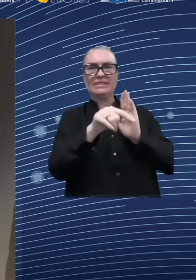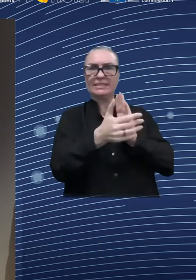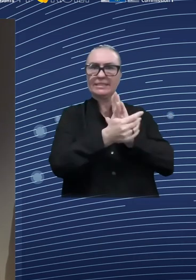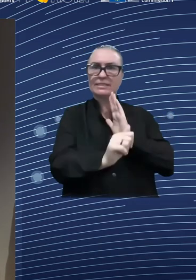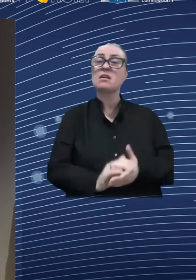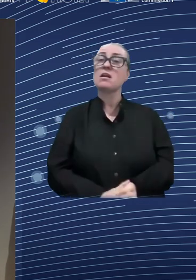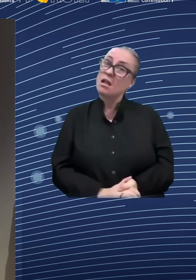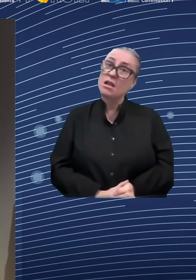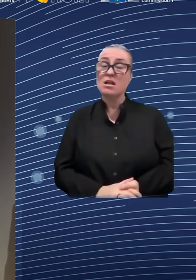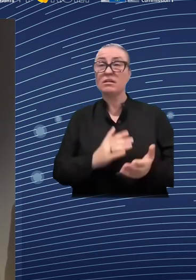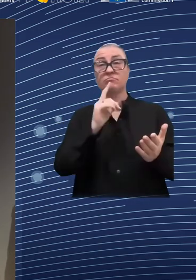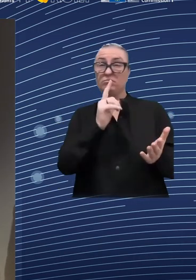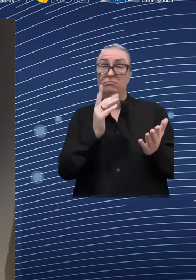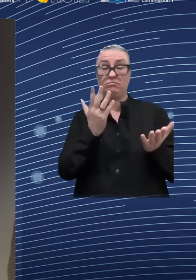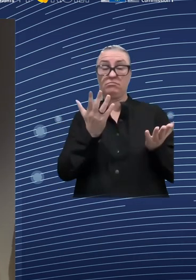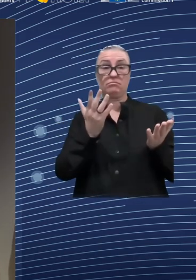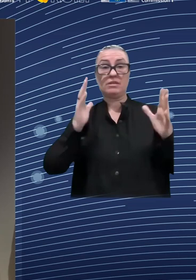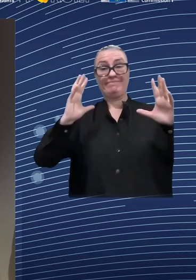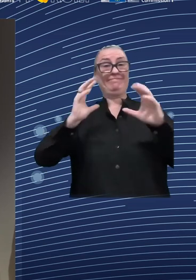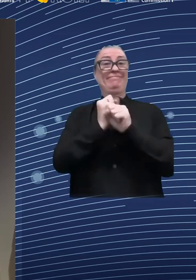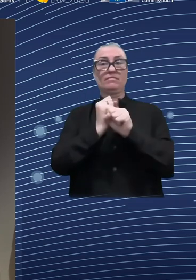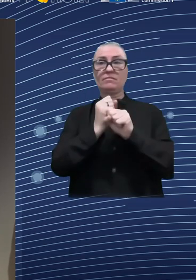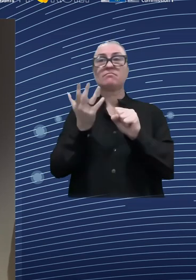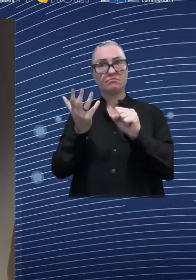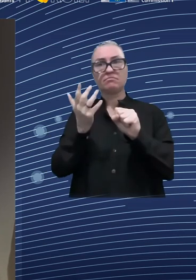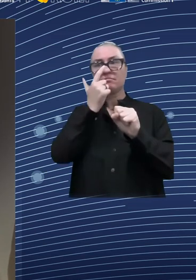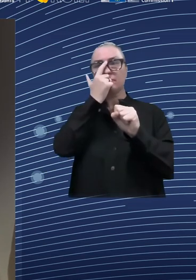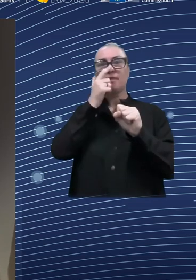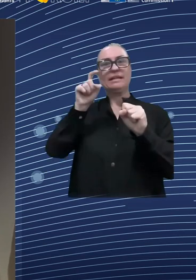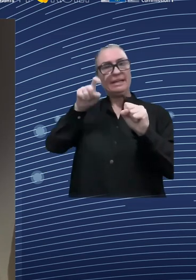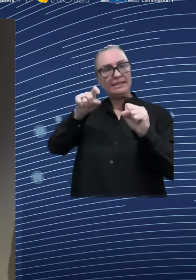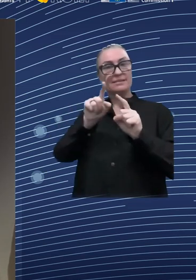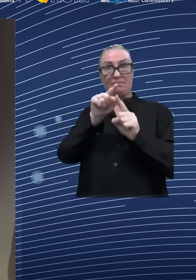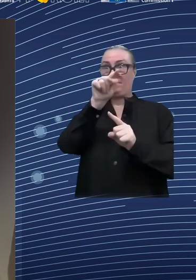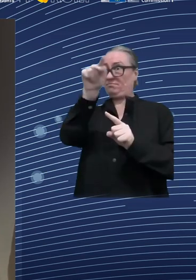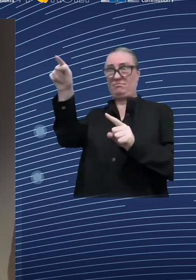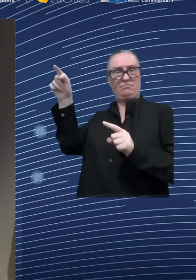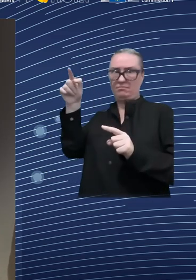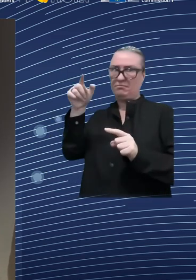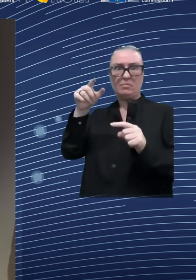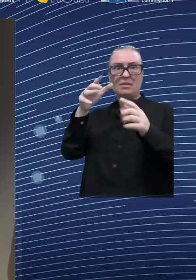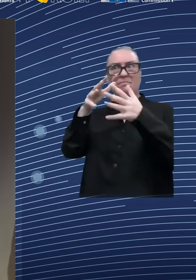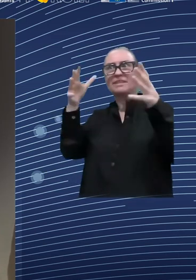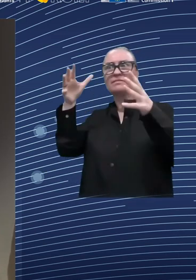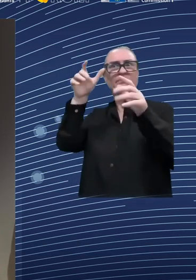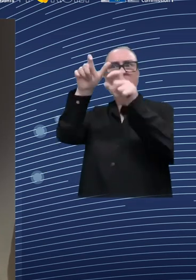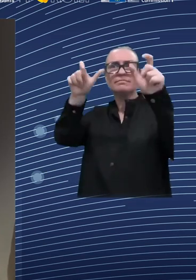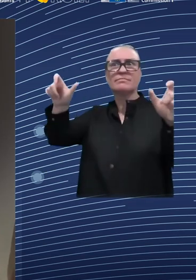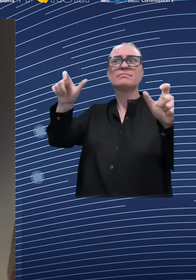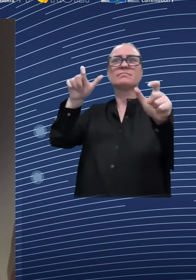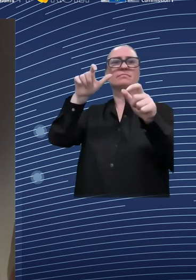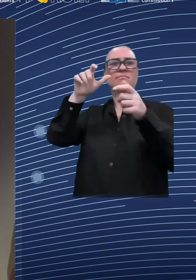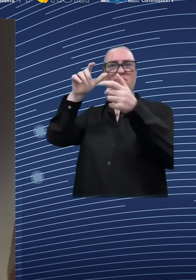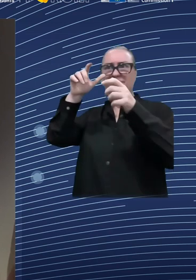very valuable, and you can't underestimate it. I can only second Benjamin's opinion about this sharing what we have